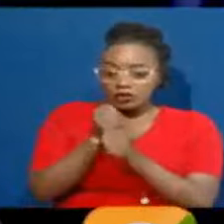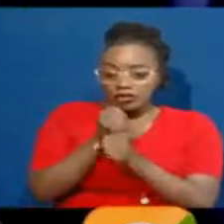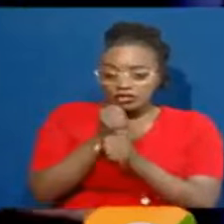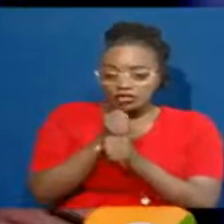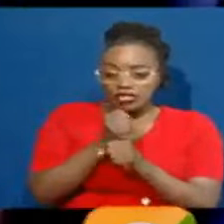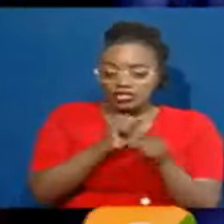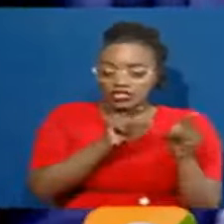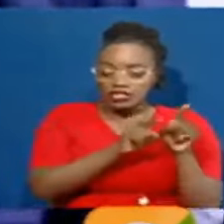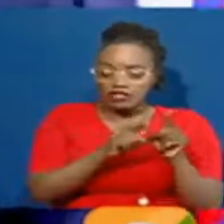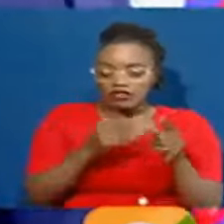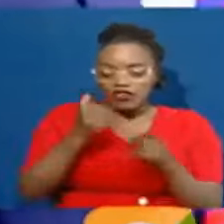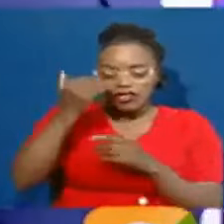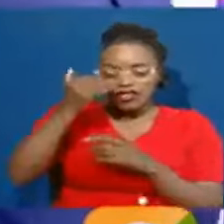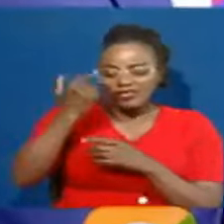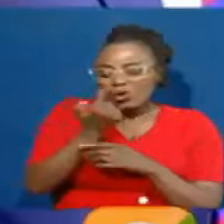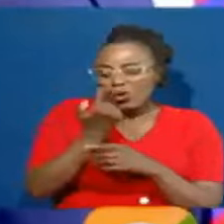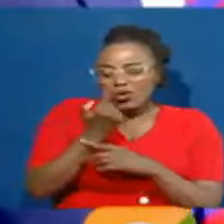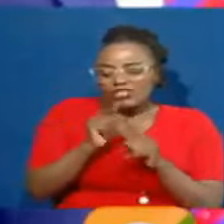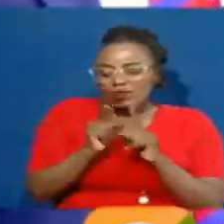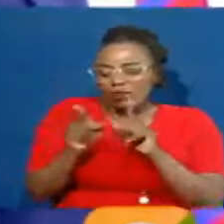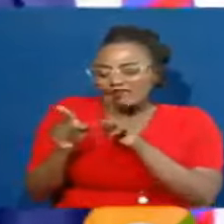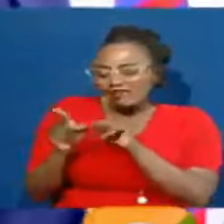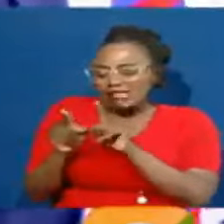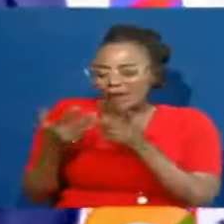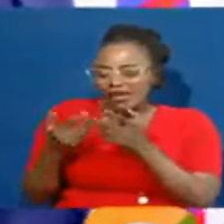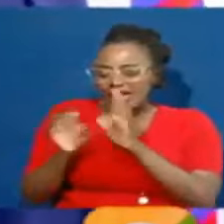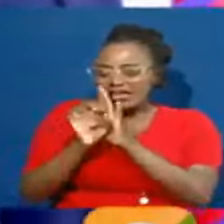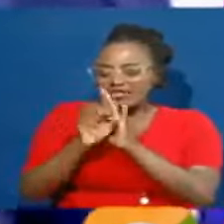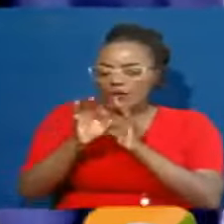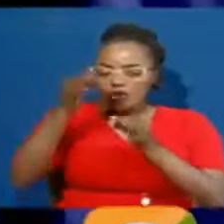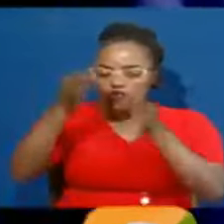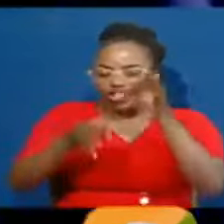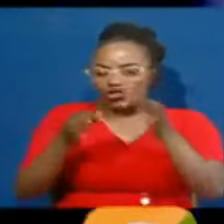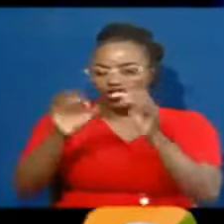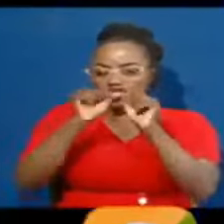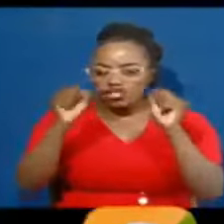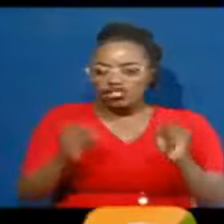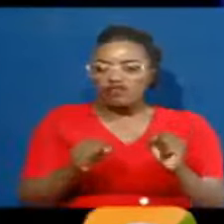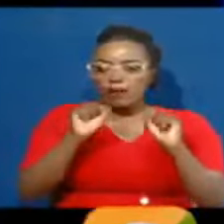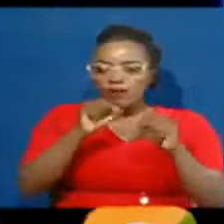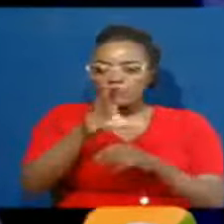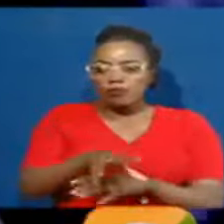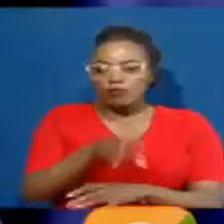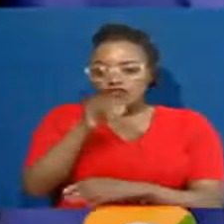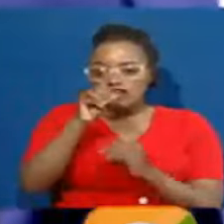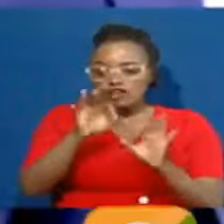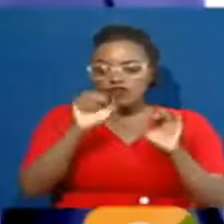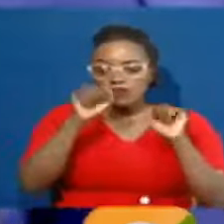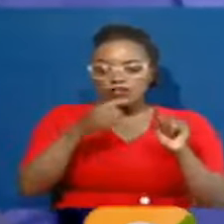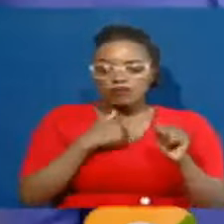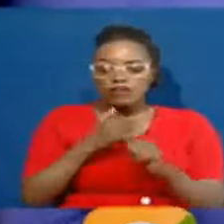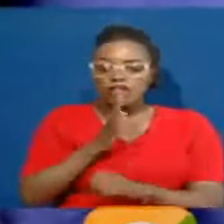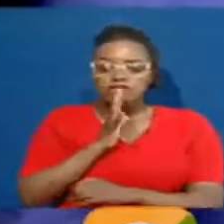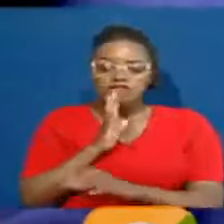a quasi-judicial sitting, and of course we are trying to find if we can have a